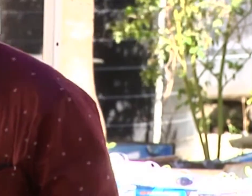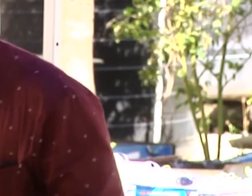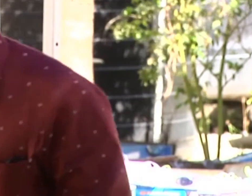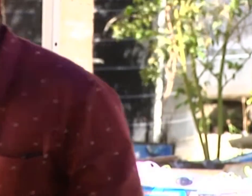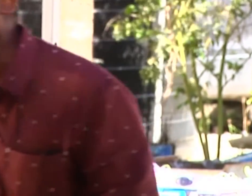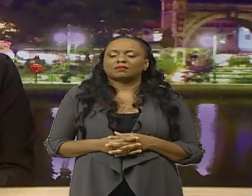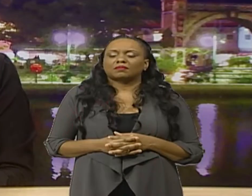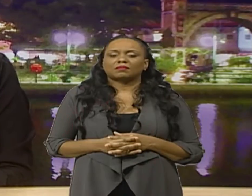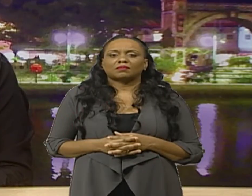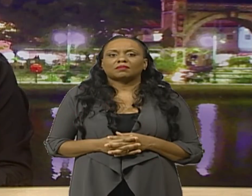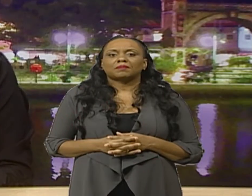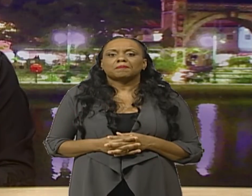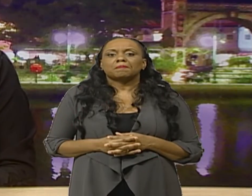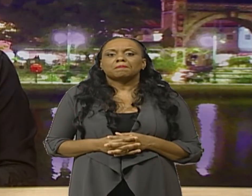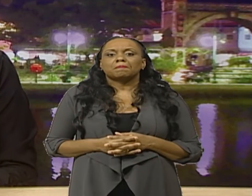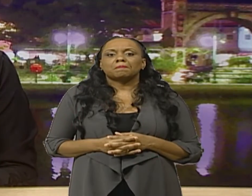understanding.